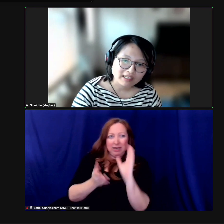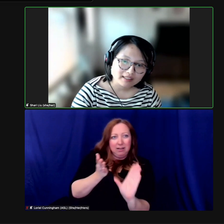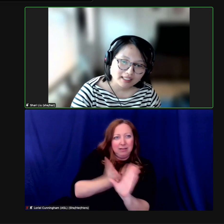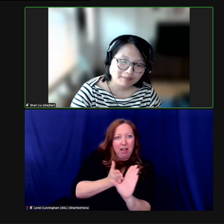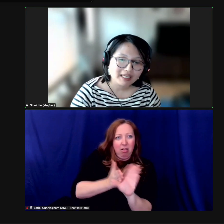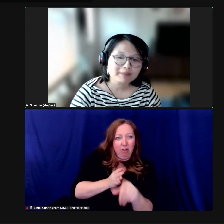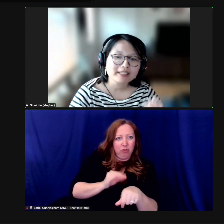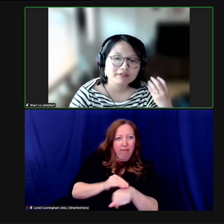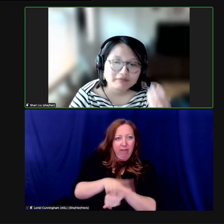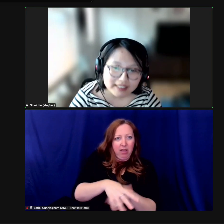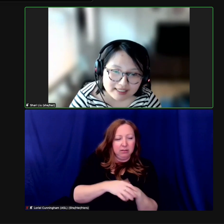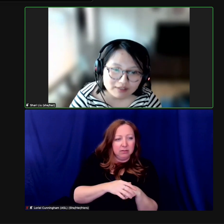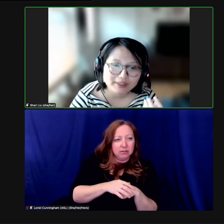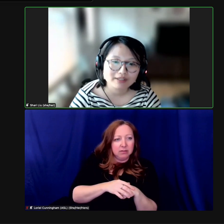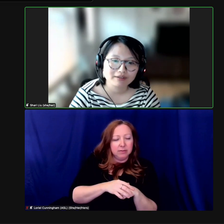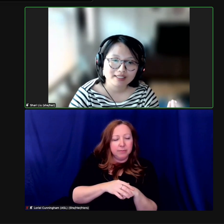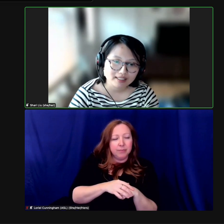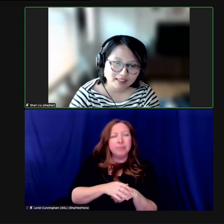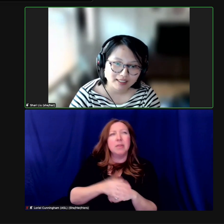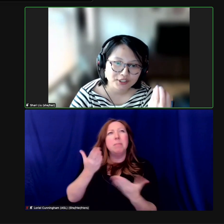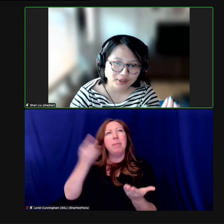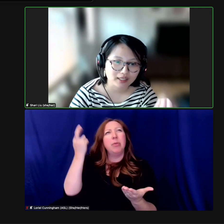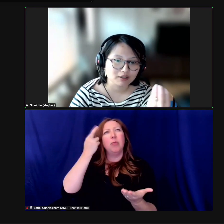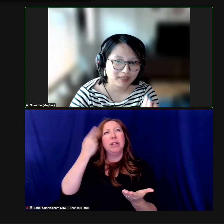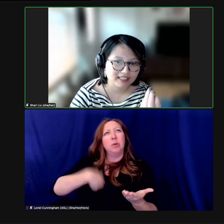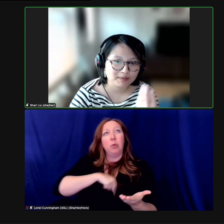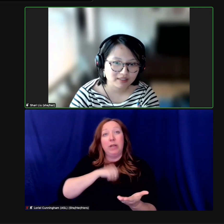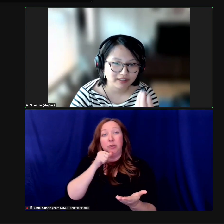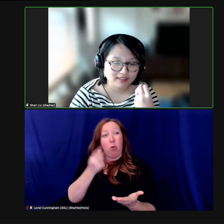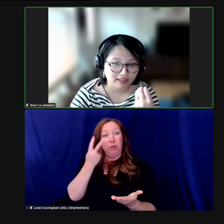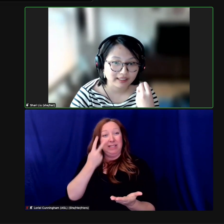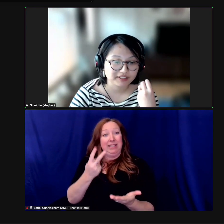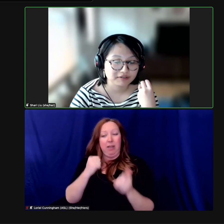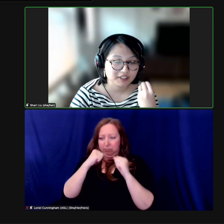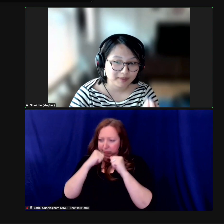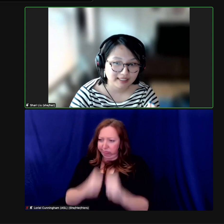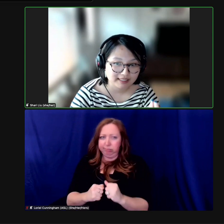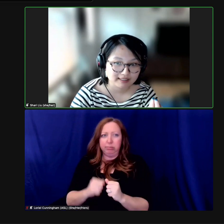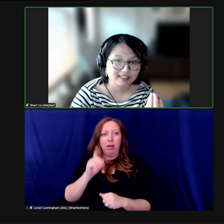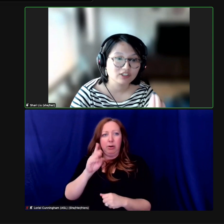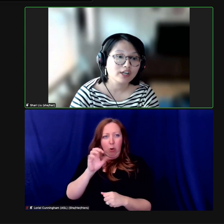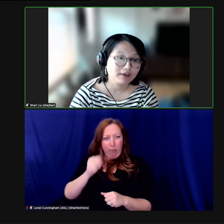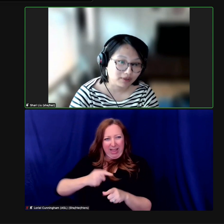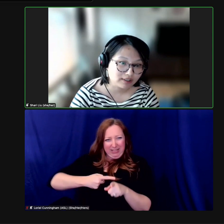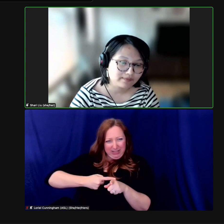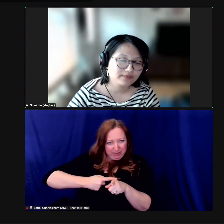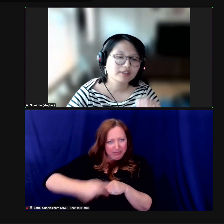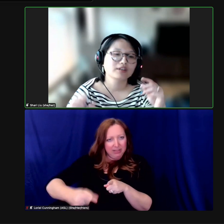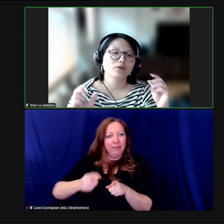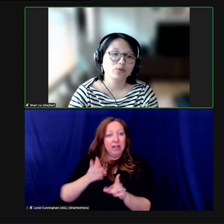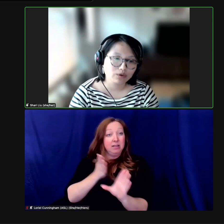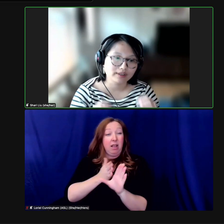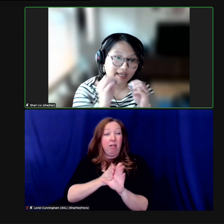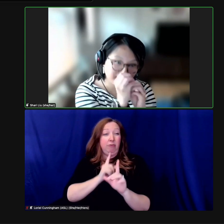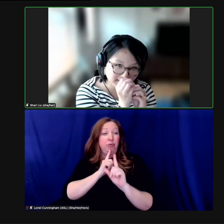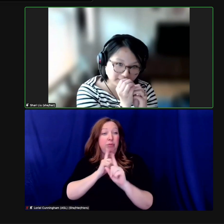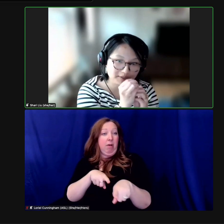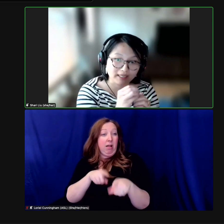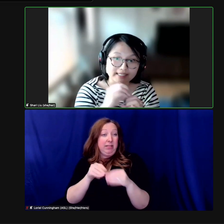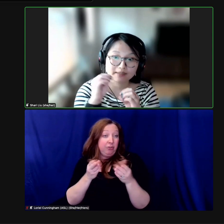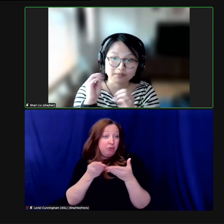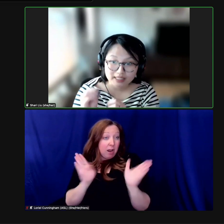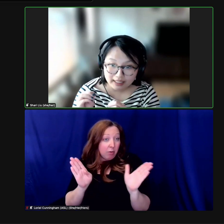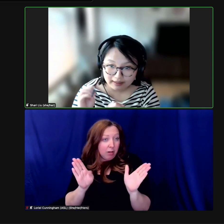be that, well, maybe the reason we don't see as strong domain-specific psychological responses in general, or